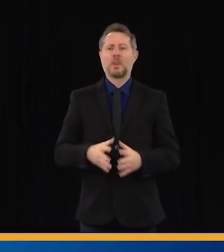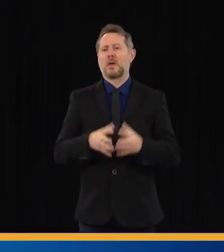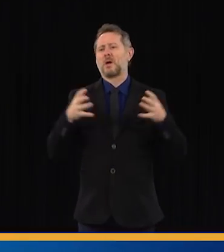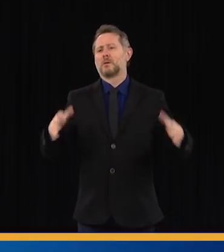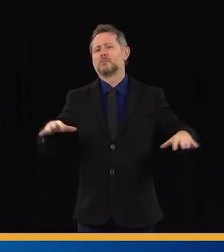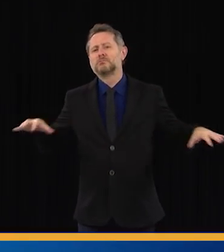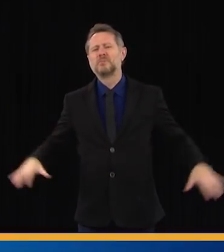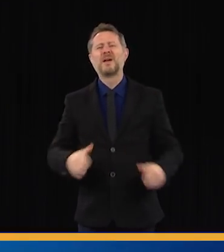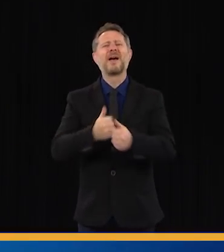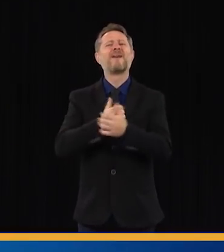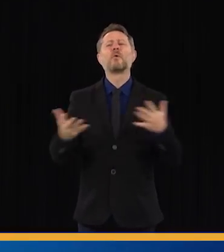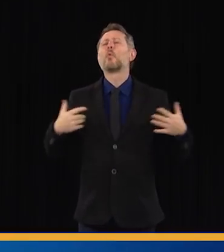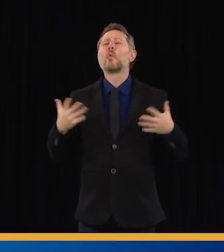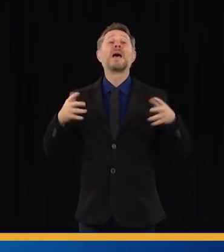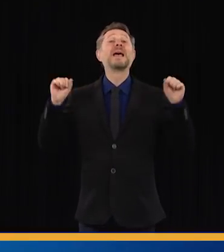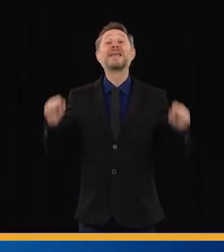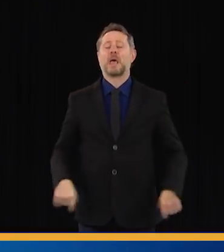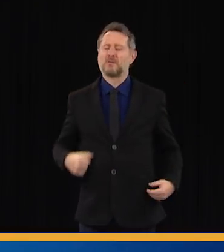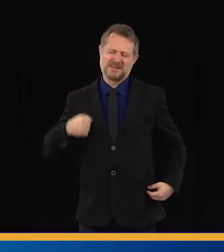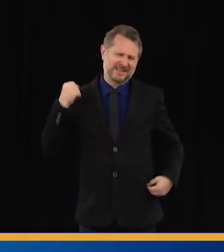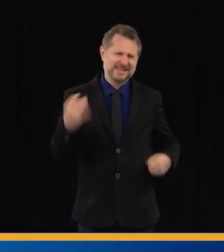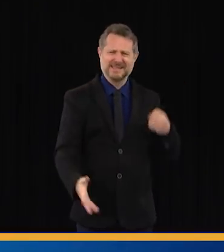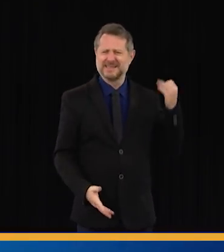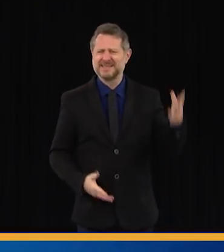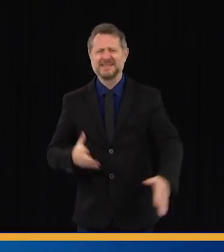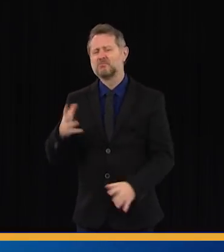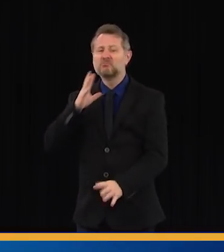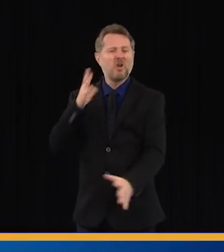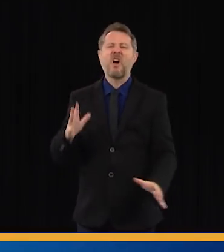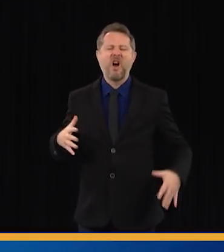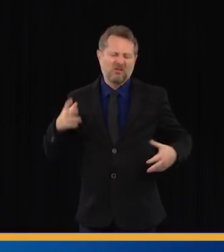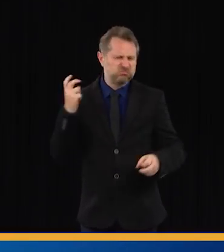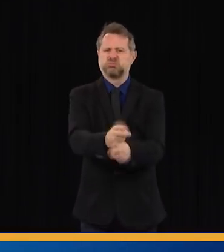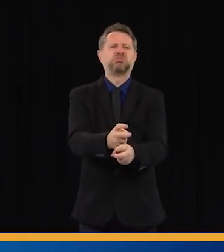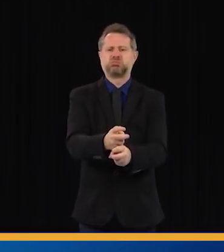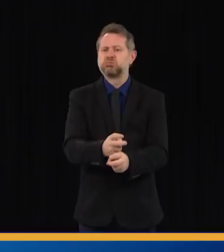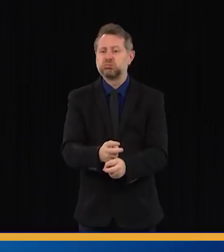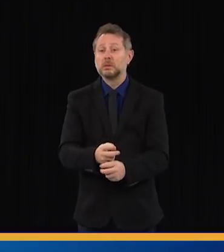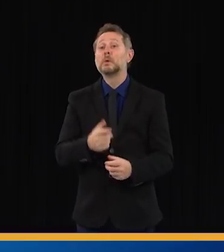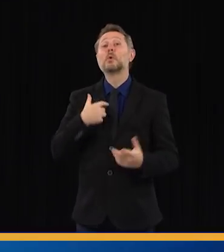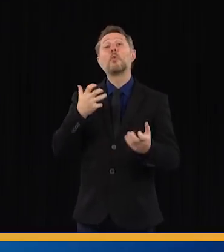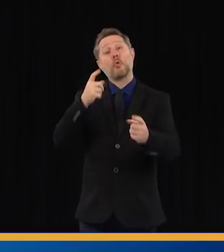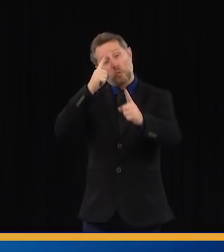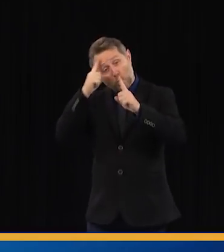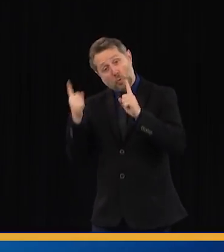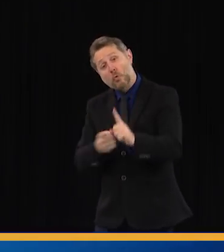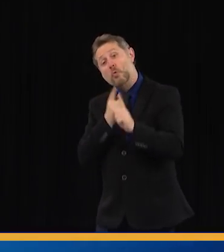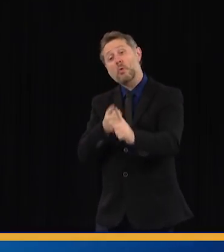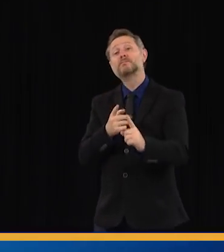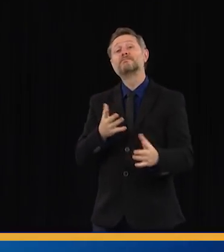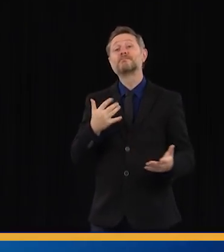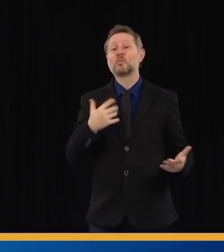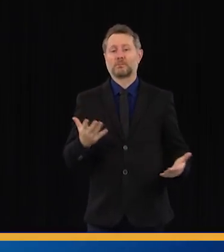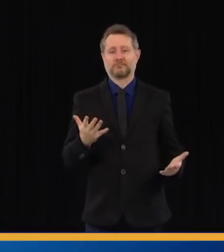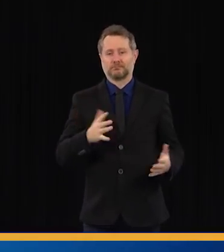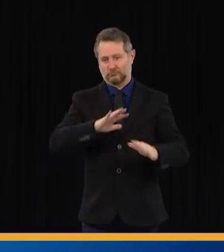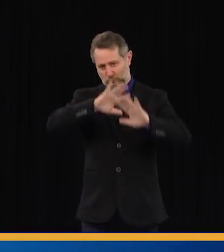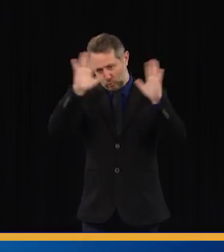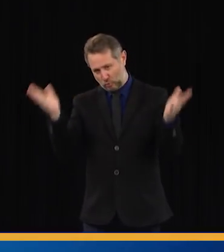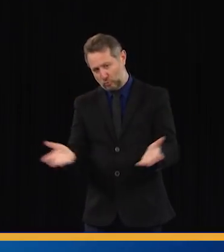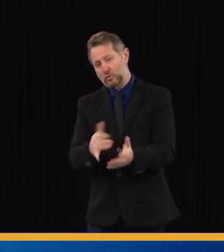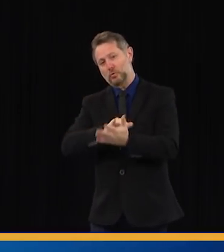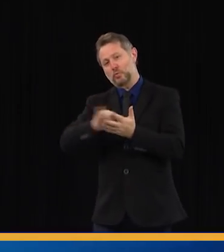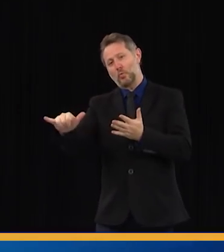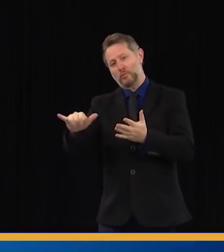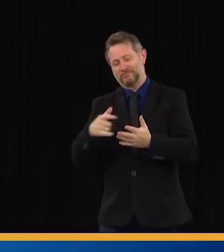we could to the best of our ability. And the optimum is a geographically coordinated plan. I